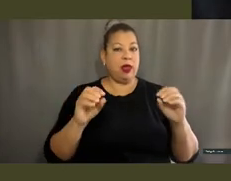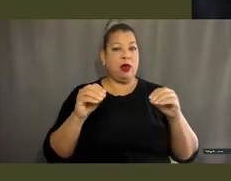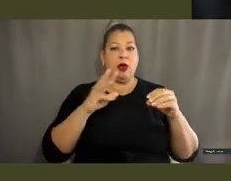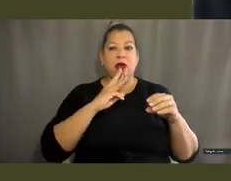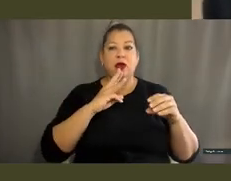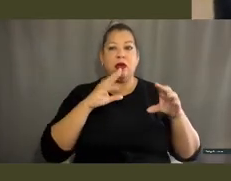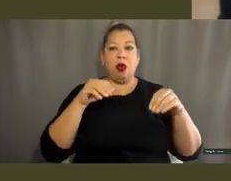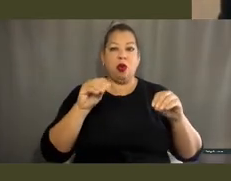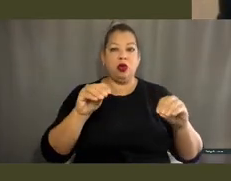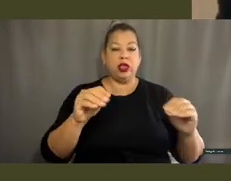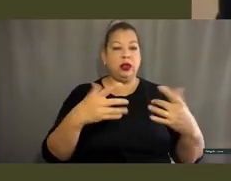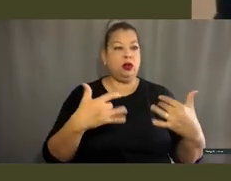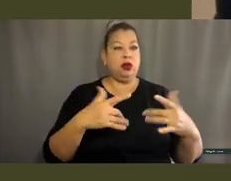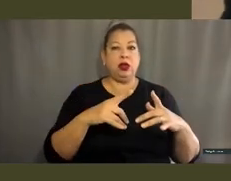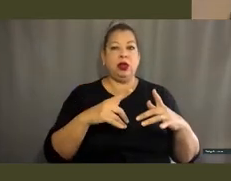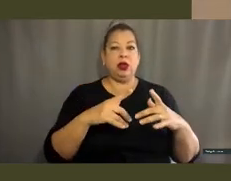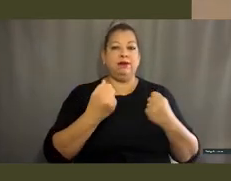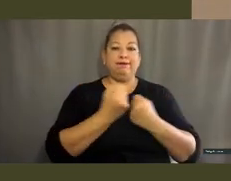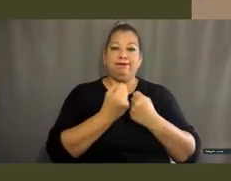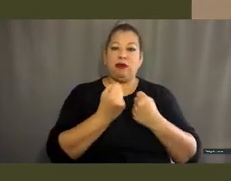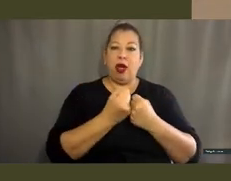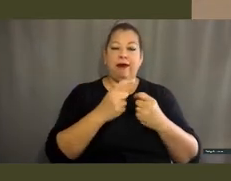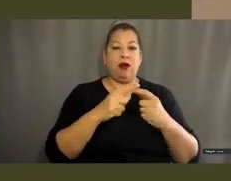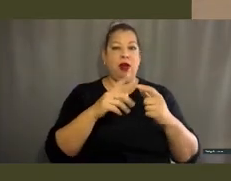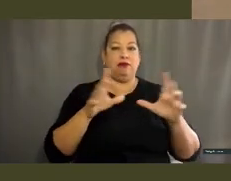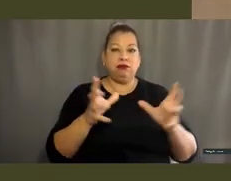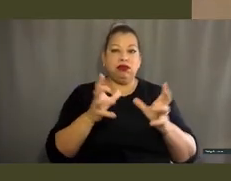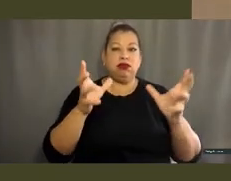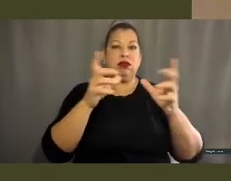is the driver of climate, is the driver of climate change, and it's